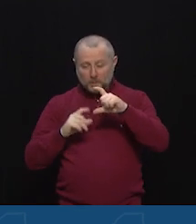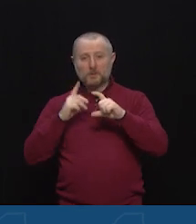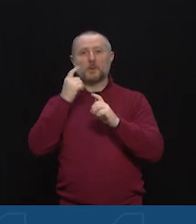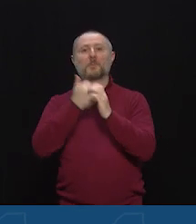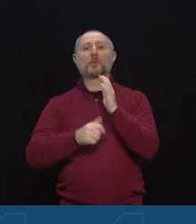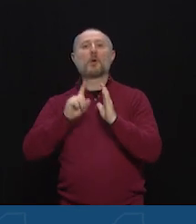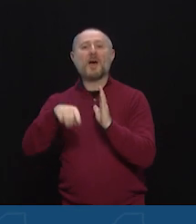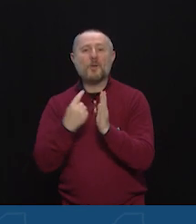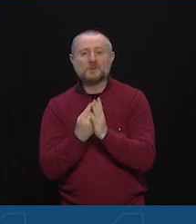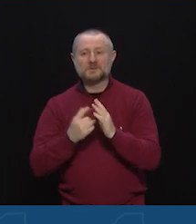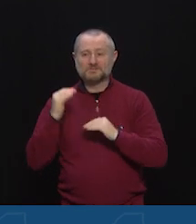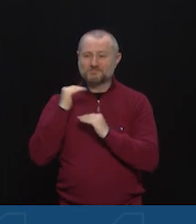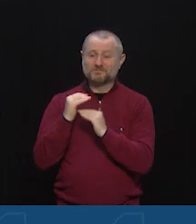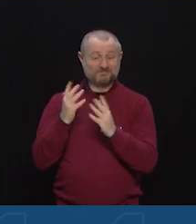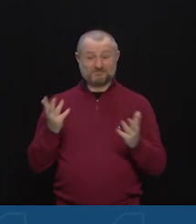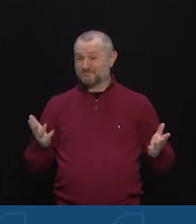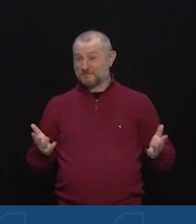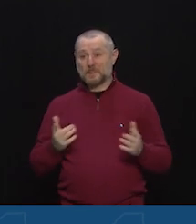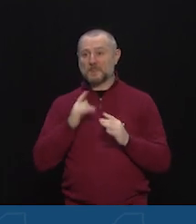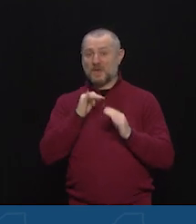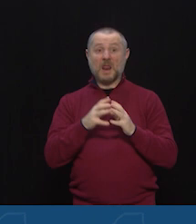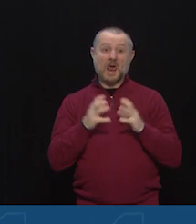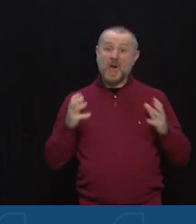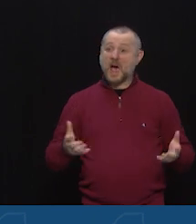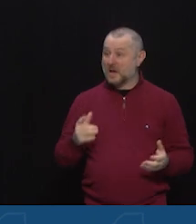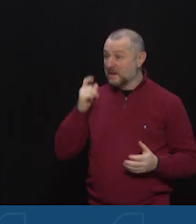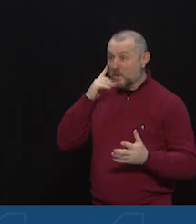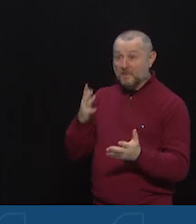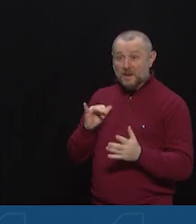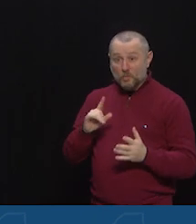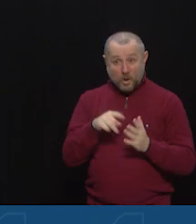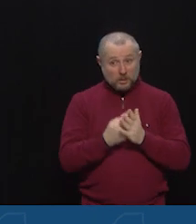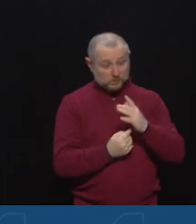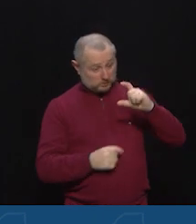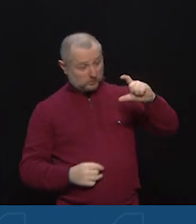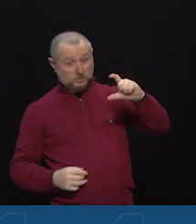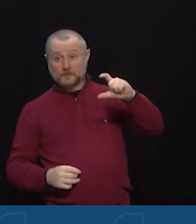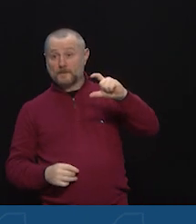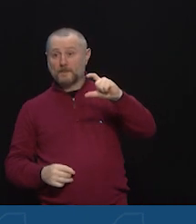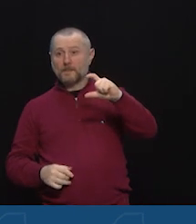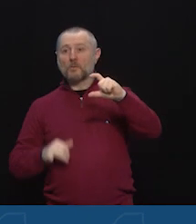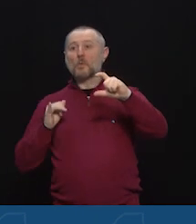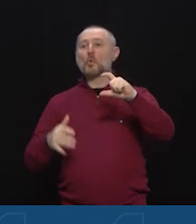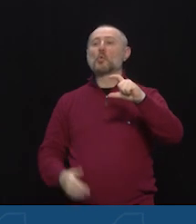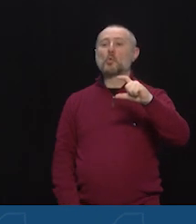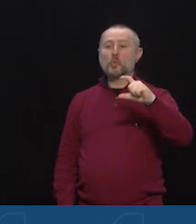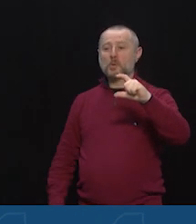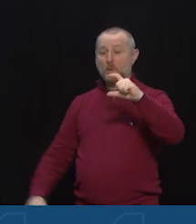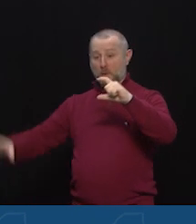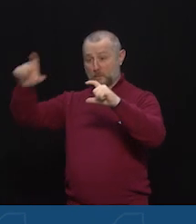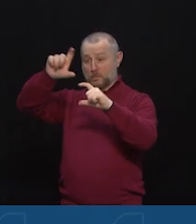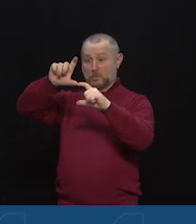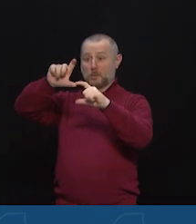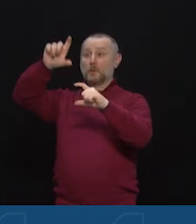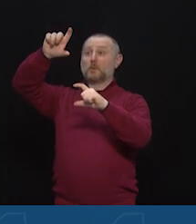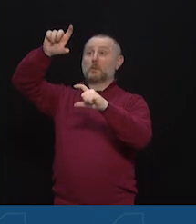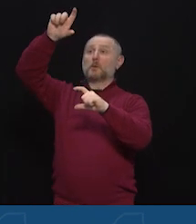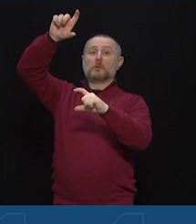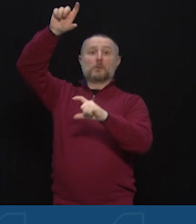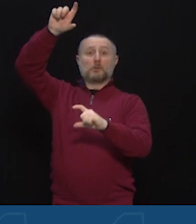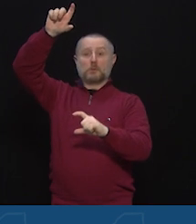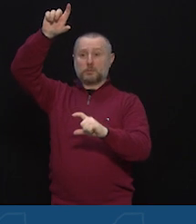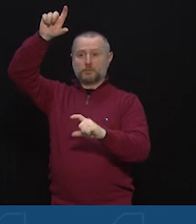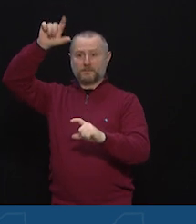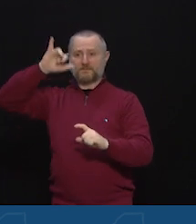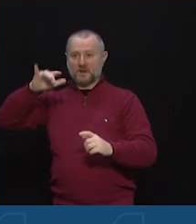3 inches an hour is a lot. Doesn't like that's coming down sustained every hour. That is quick. That's very challenging for the plows because they'll go